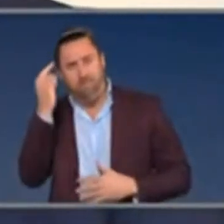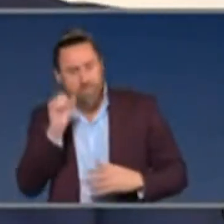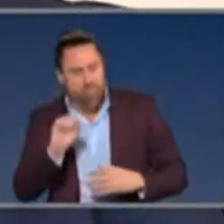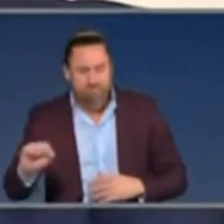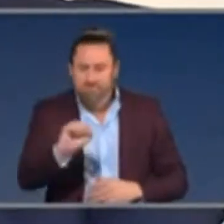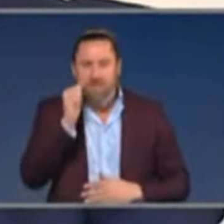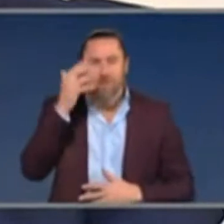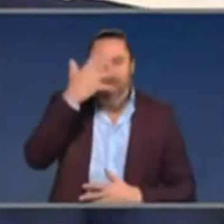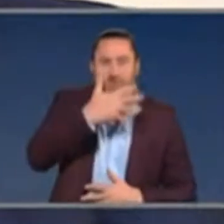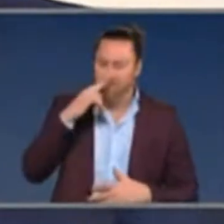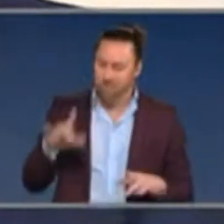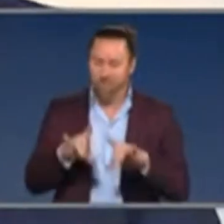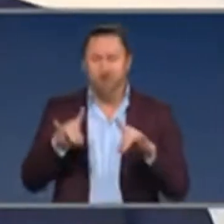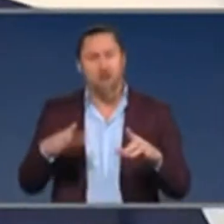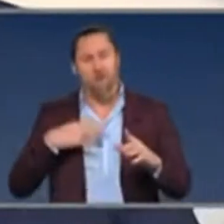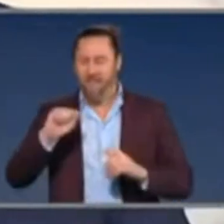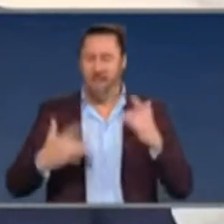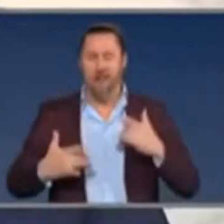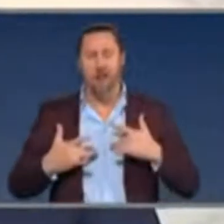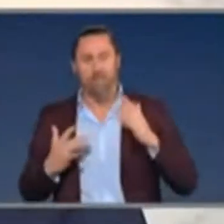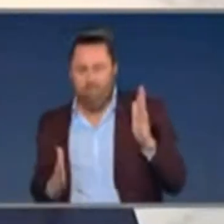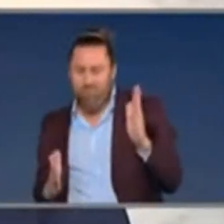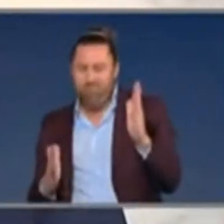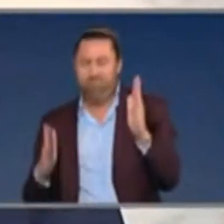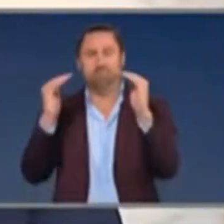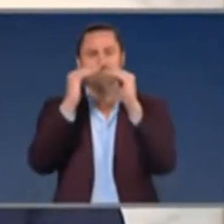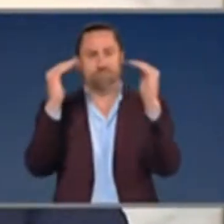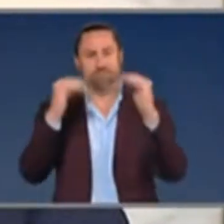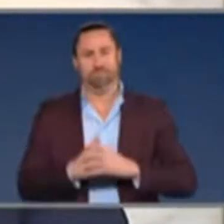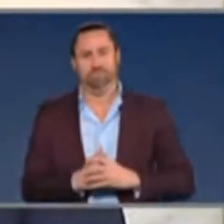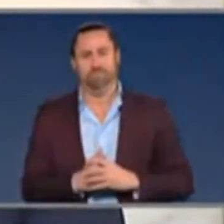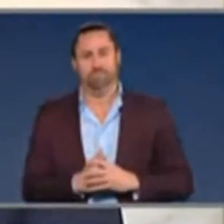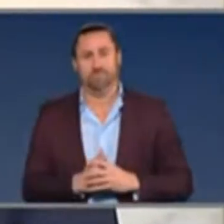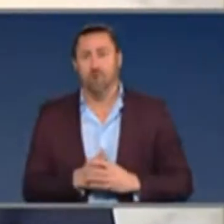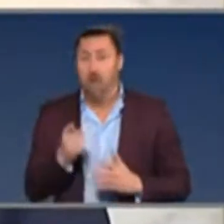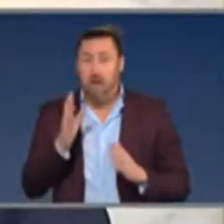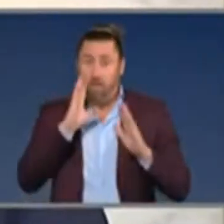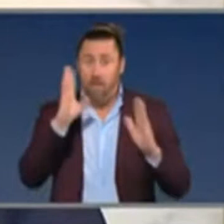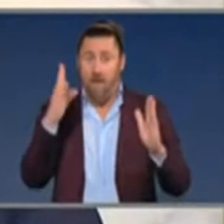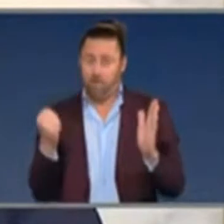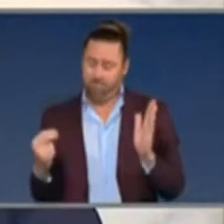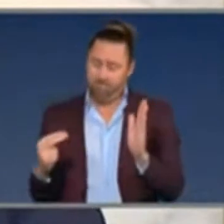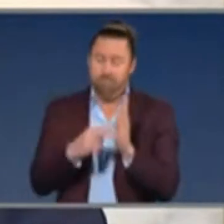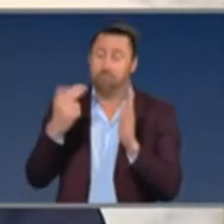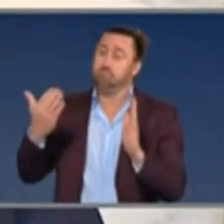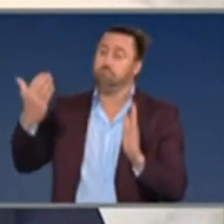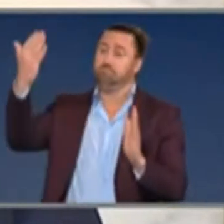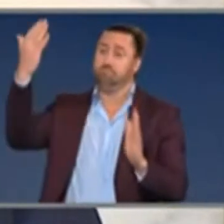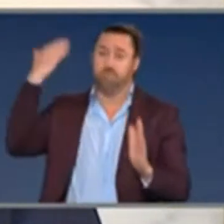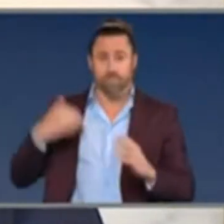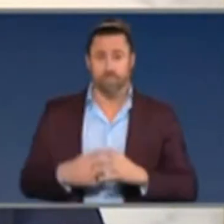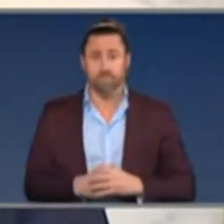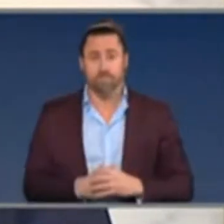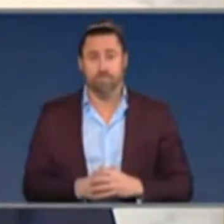Indigenous Australians. And this particular agreement is historic, because it goes to the very thing that I said right at the beginning